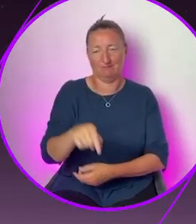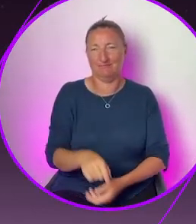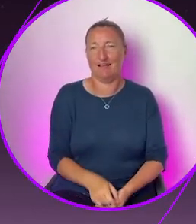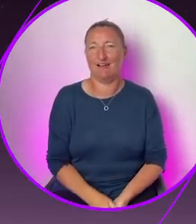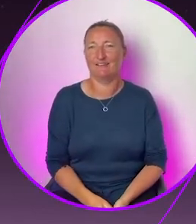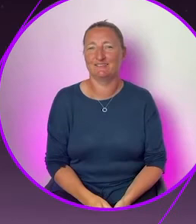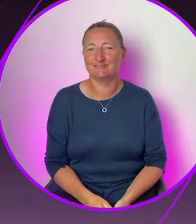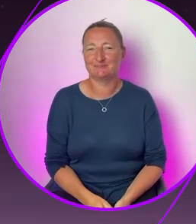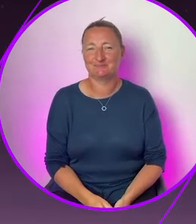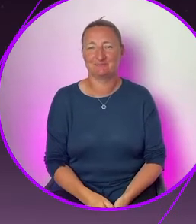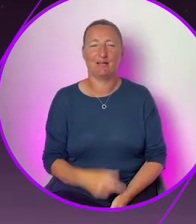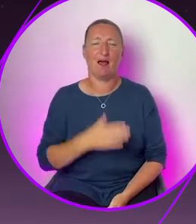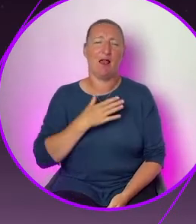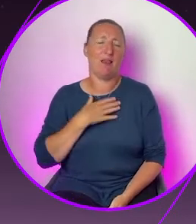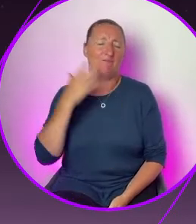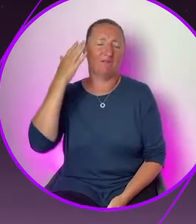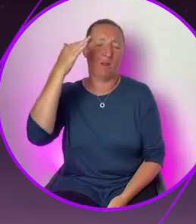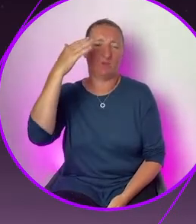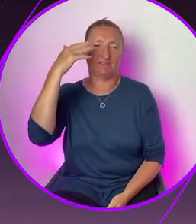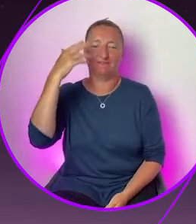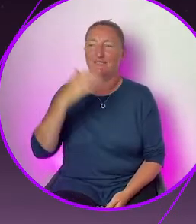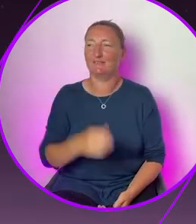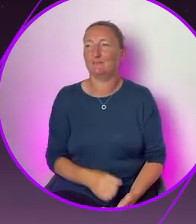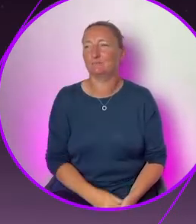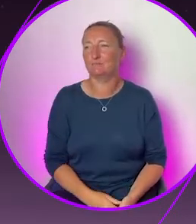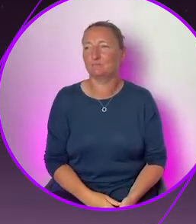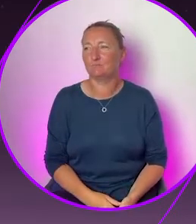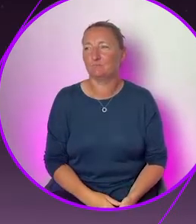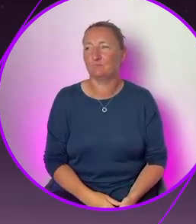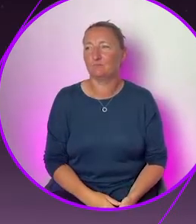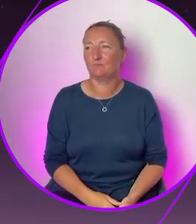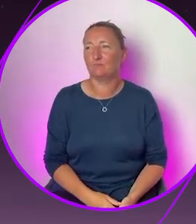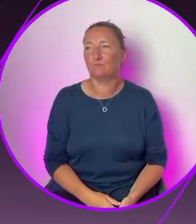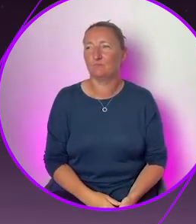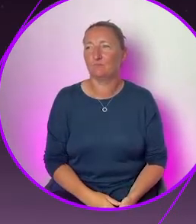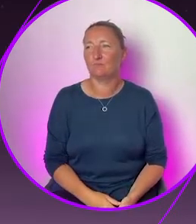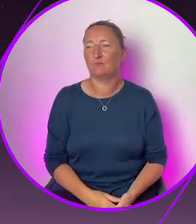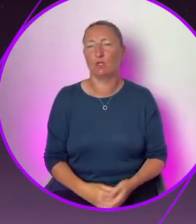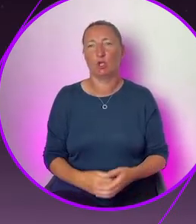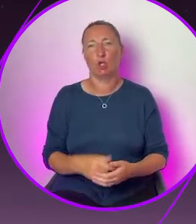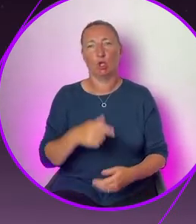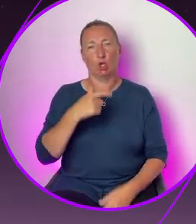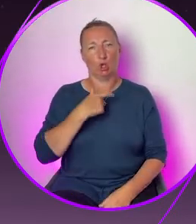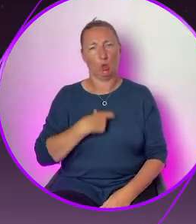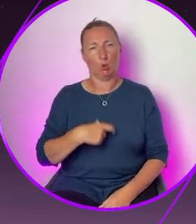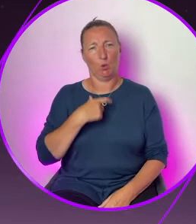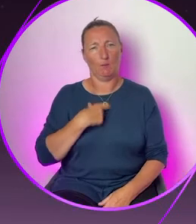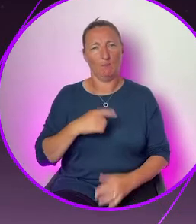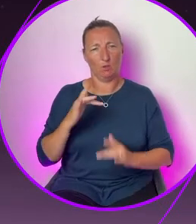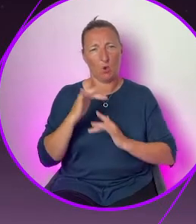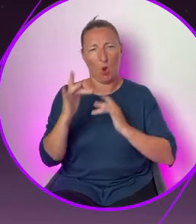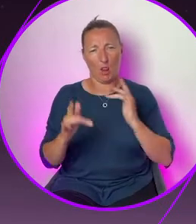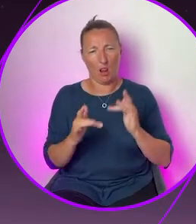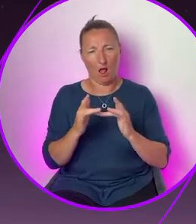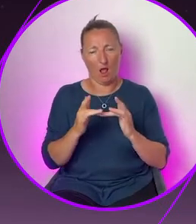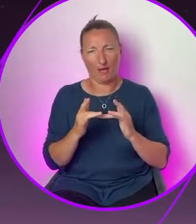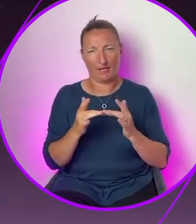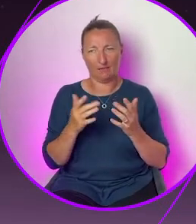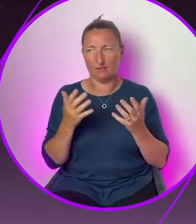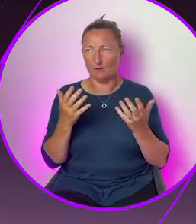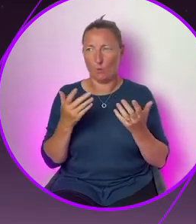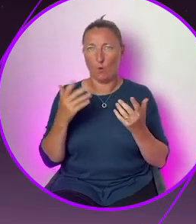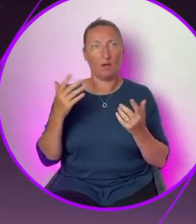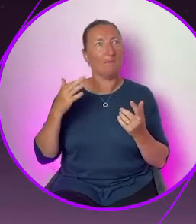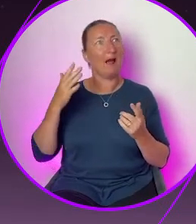We love philosophy. There are only humans online. Aren't we disconnecting from other species while migrating to the metaverse? What are